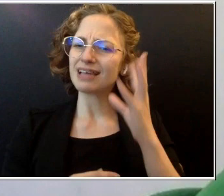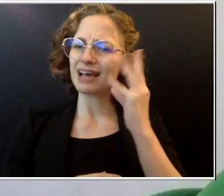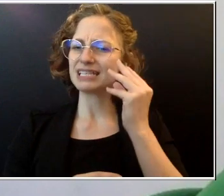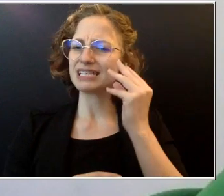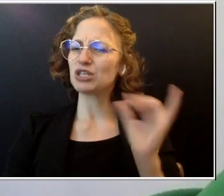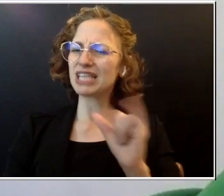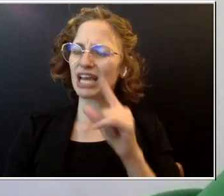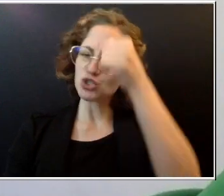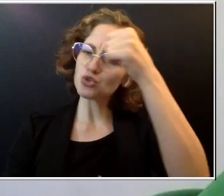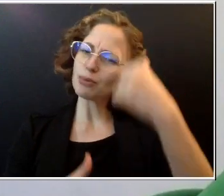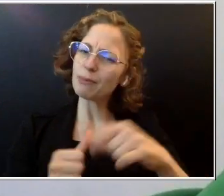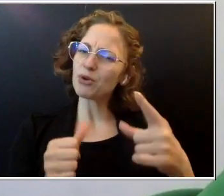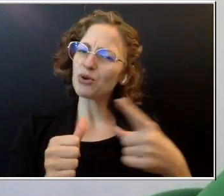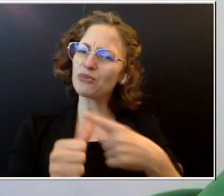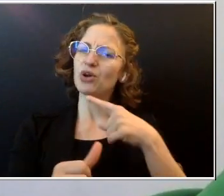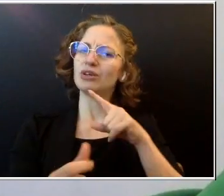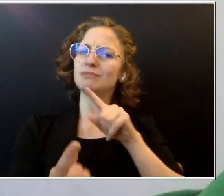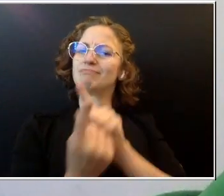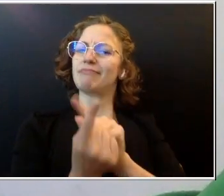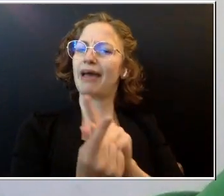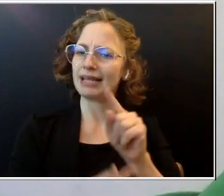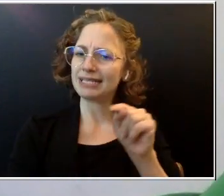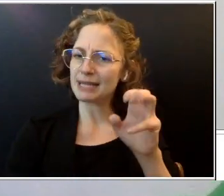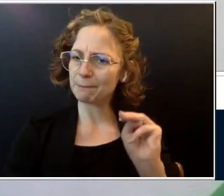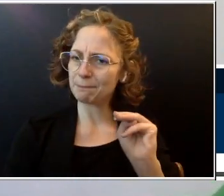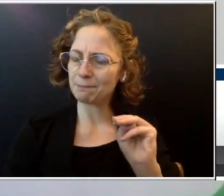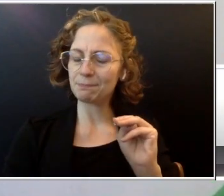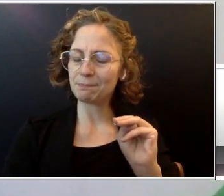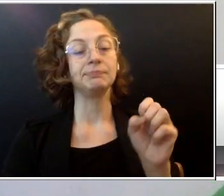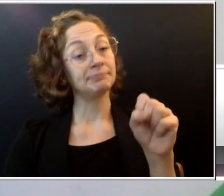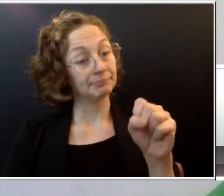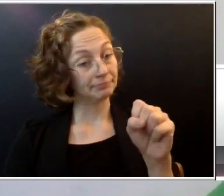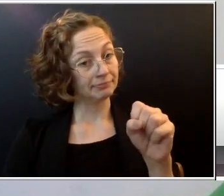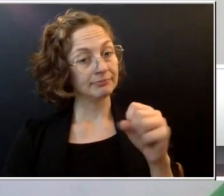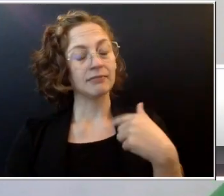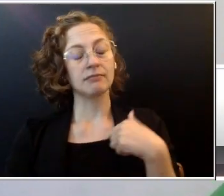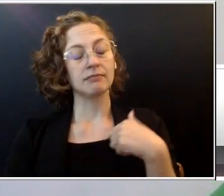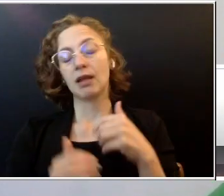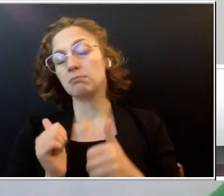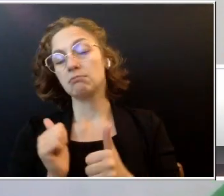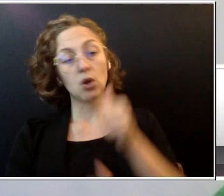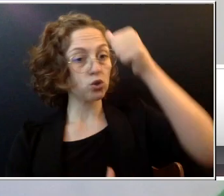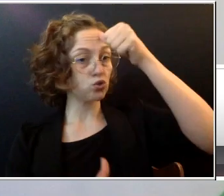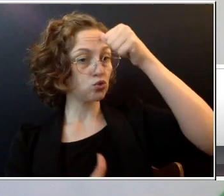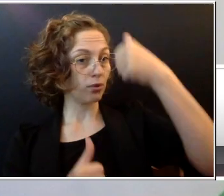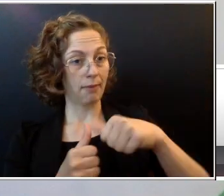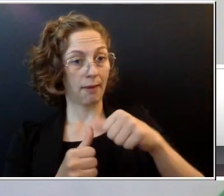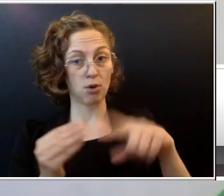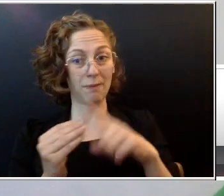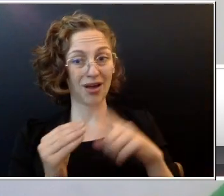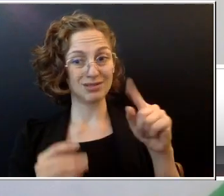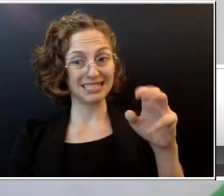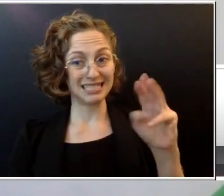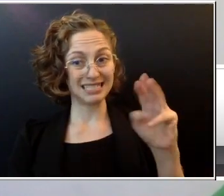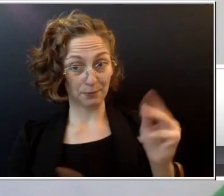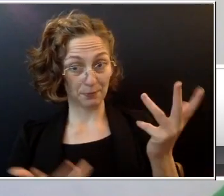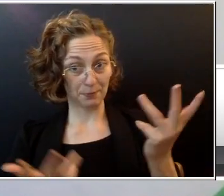Yeah, the thing I remember most about Tim was that he really had faith in the process.